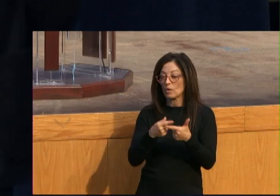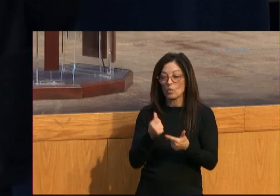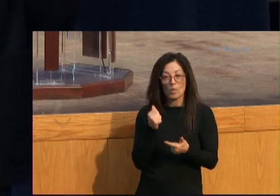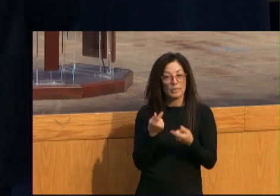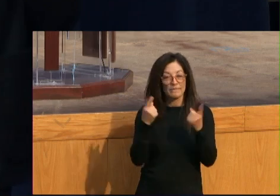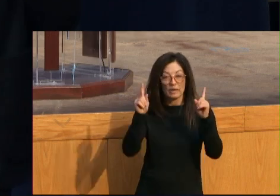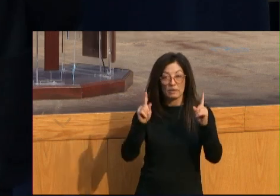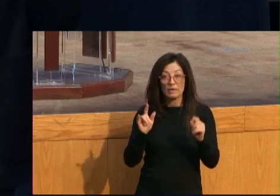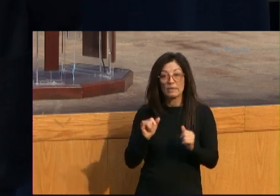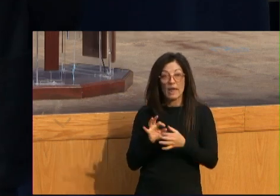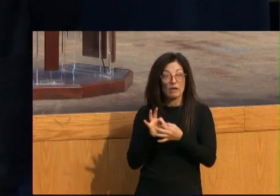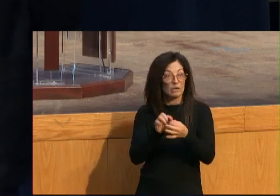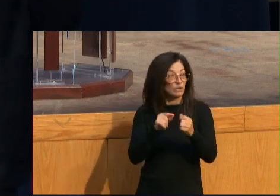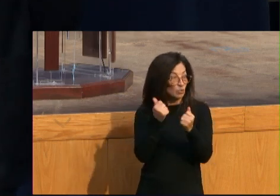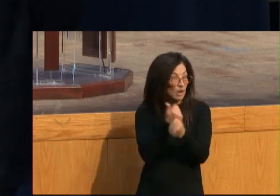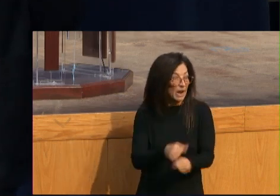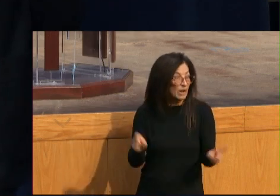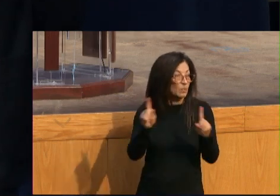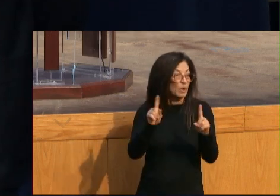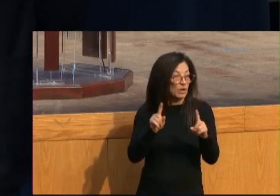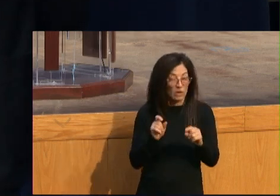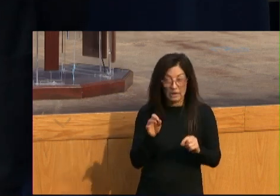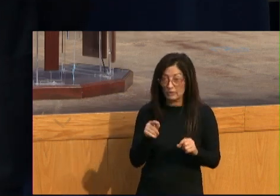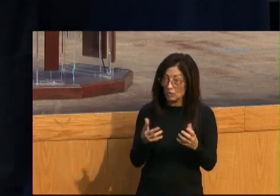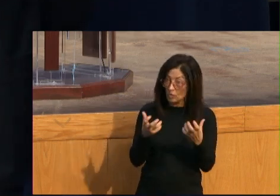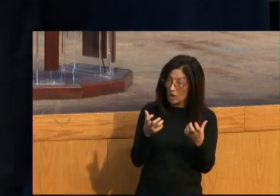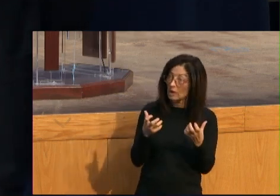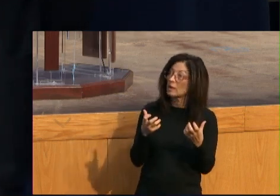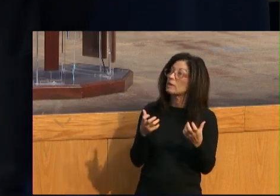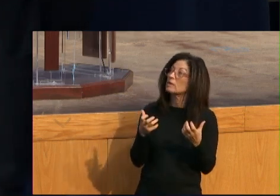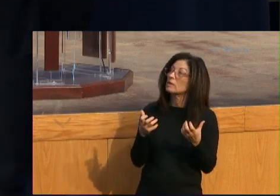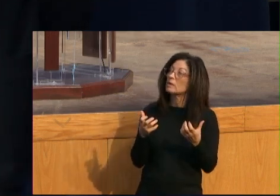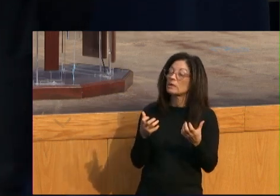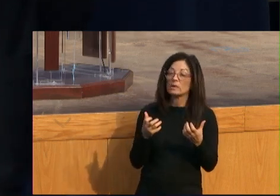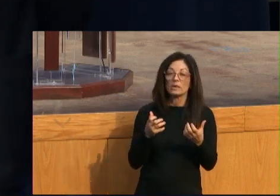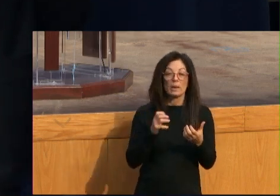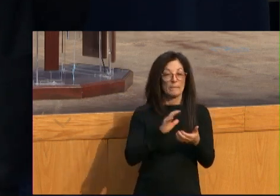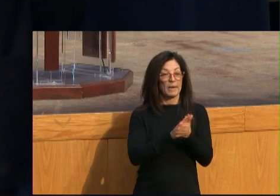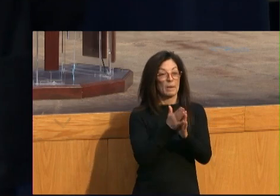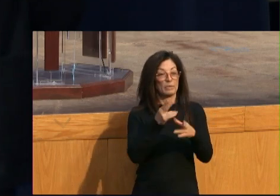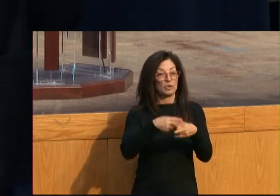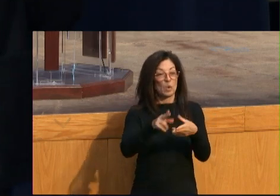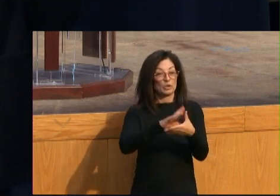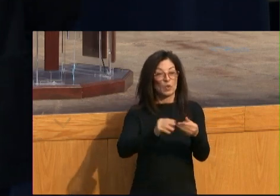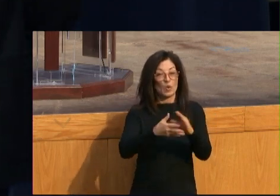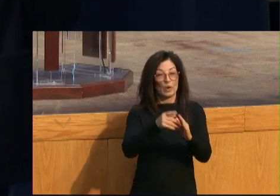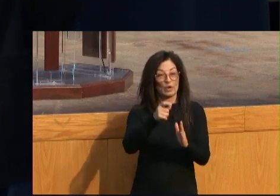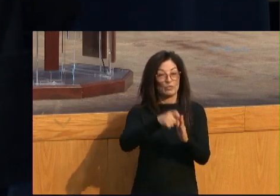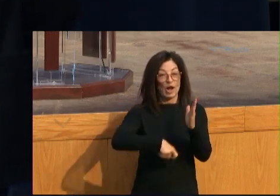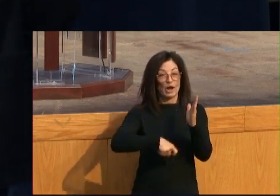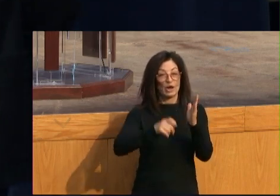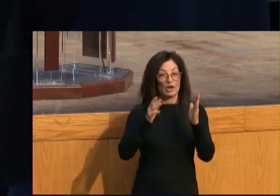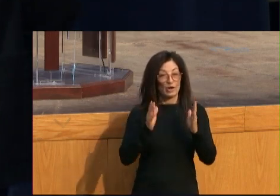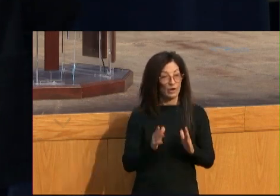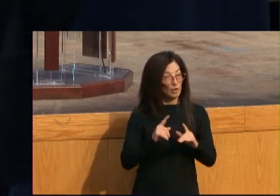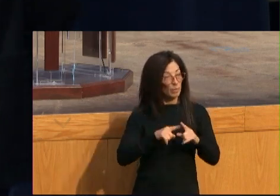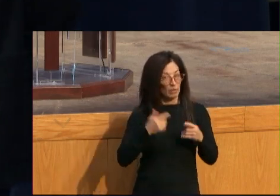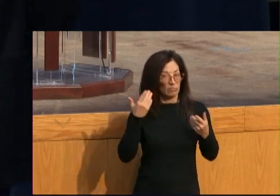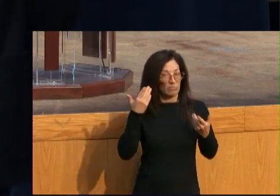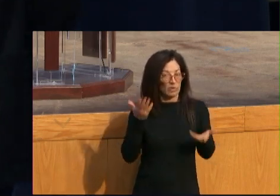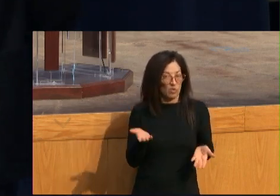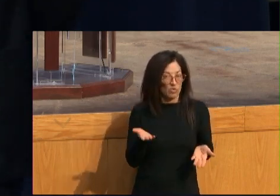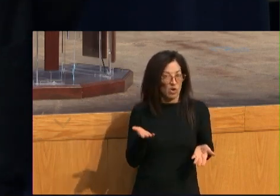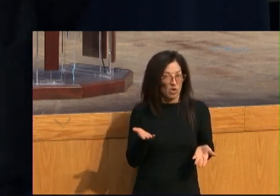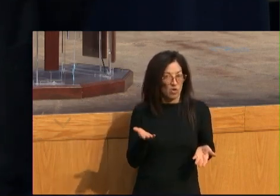that applies across the board. If you want to be a short story writer and you don't go, you